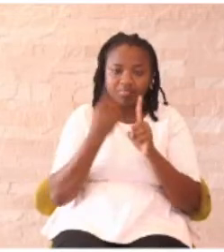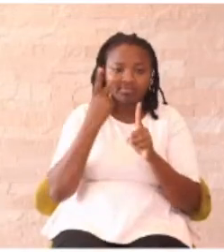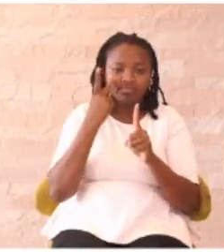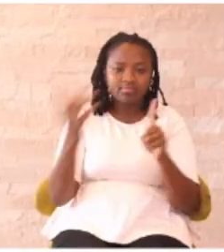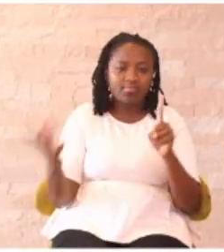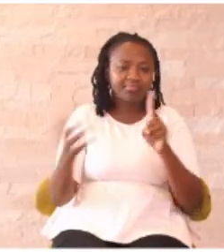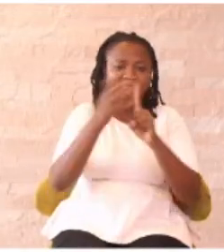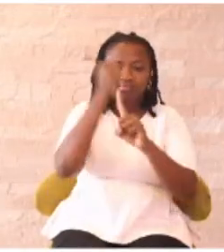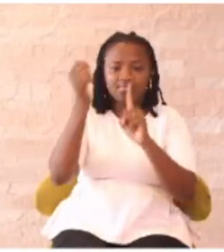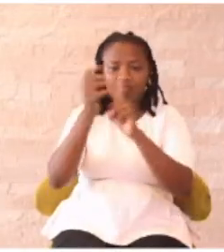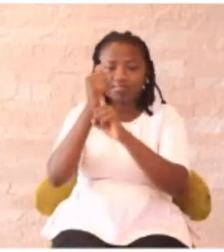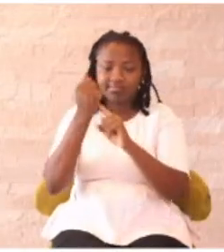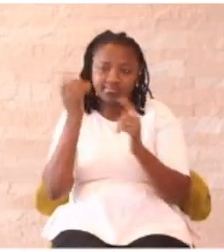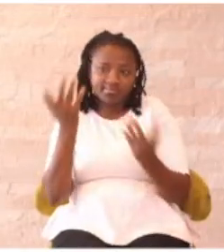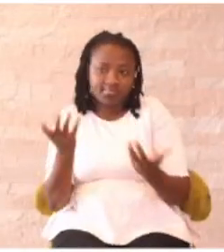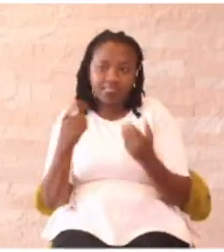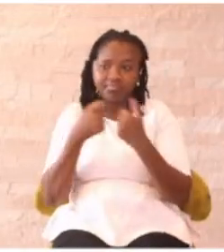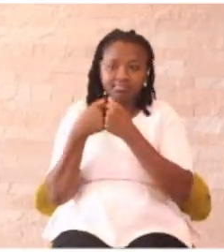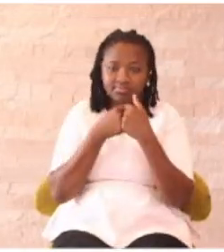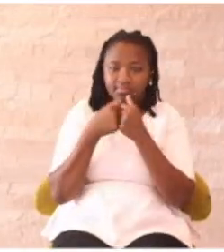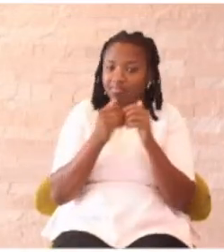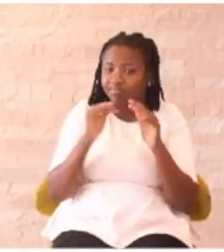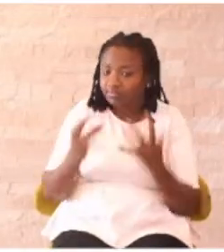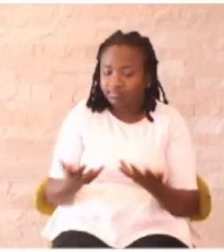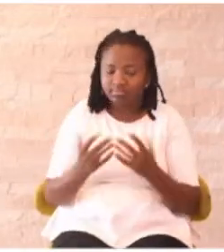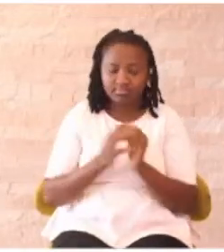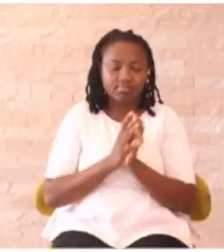and challenges.